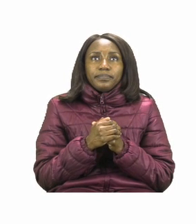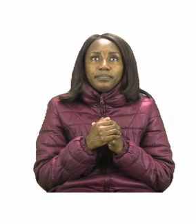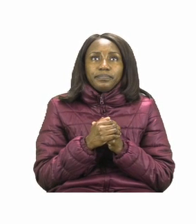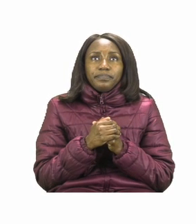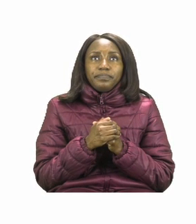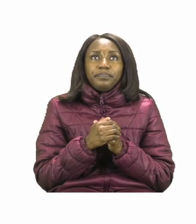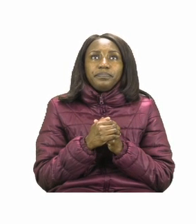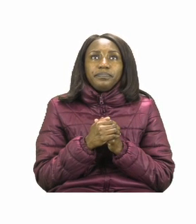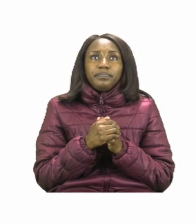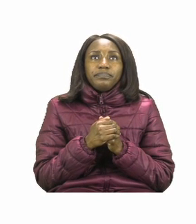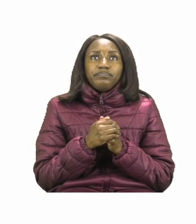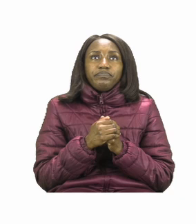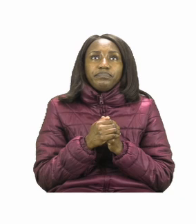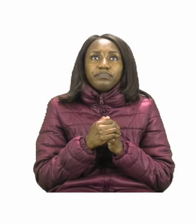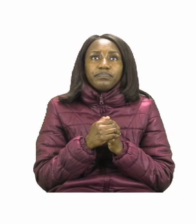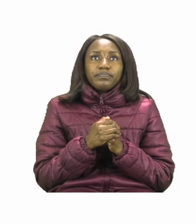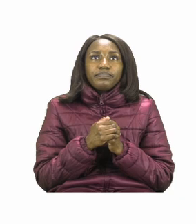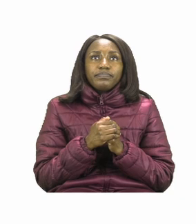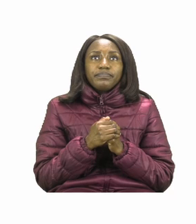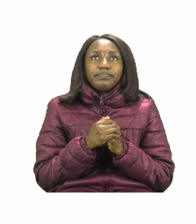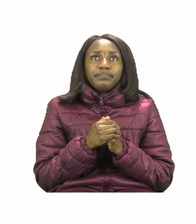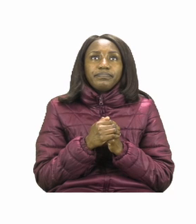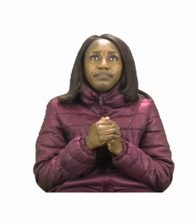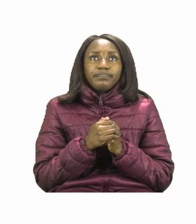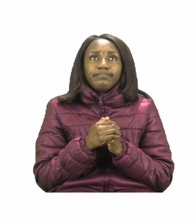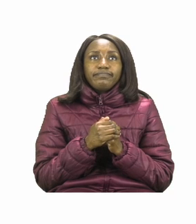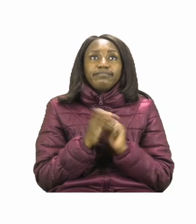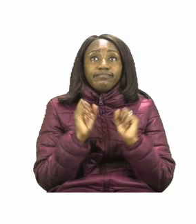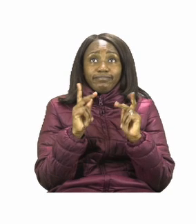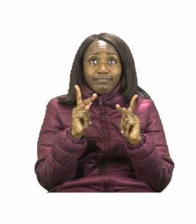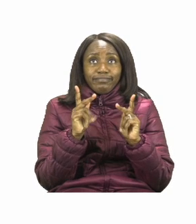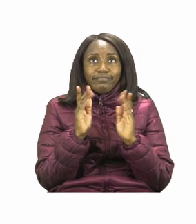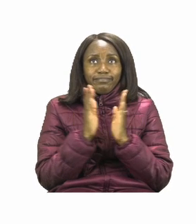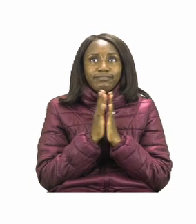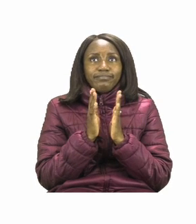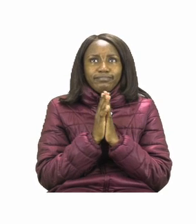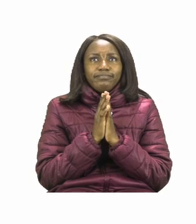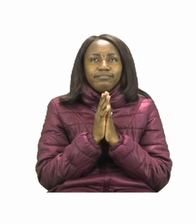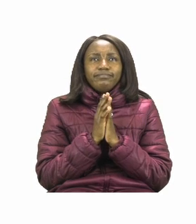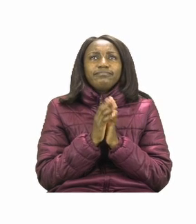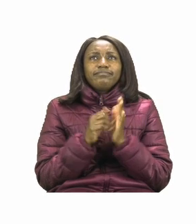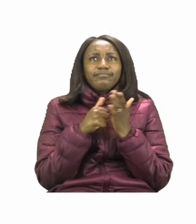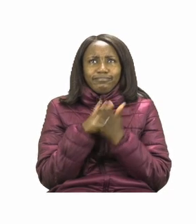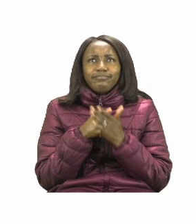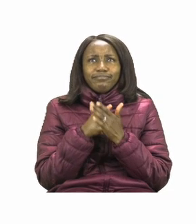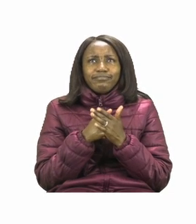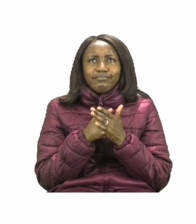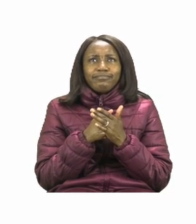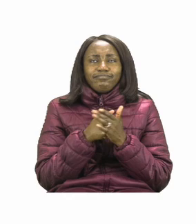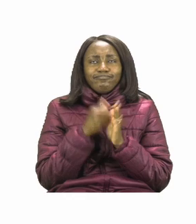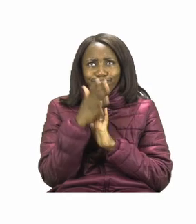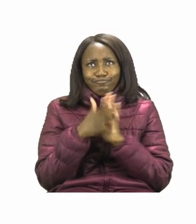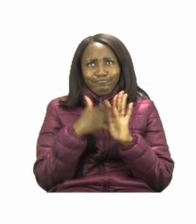into words. So take your time if it is something that is difficult for you. When you're done